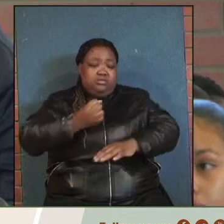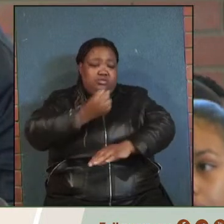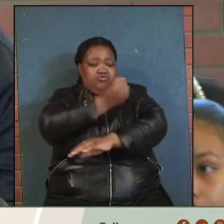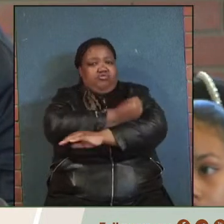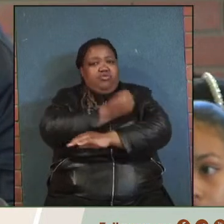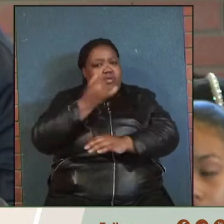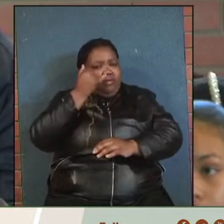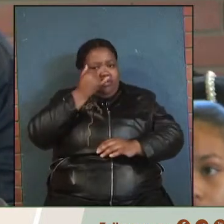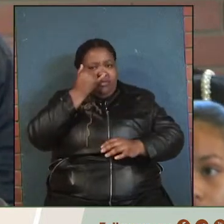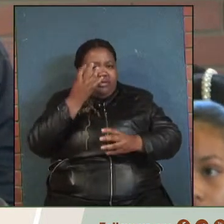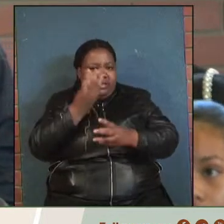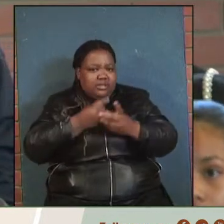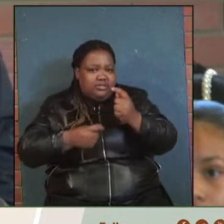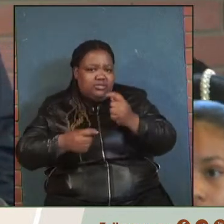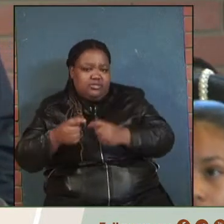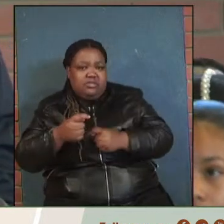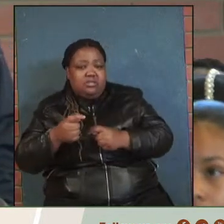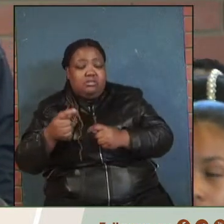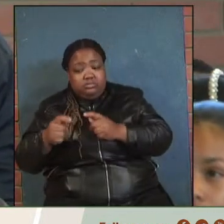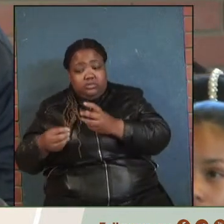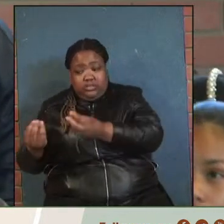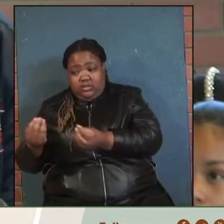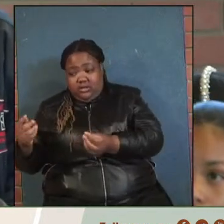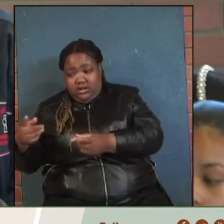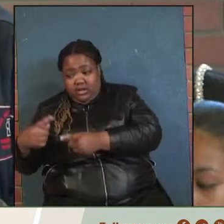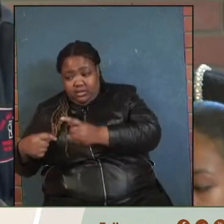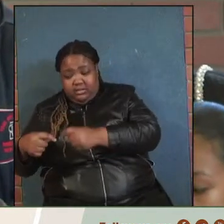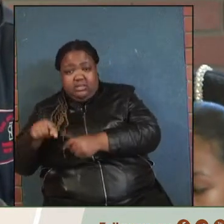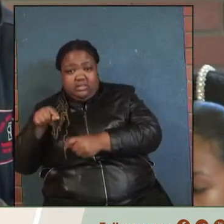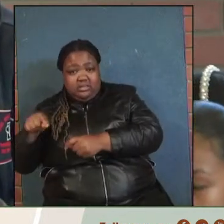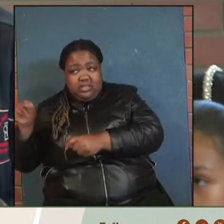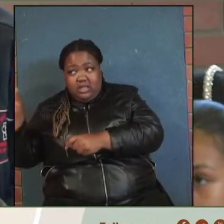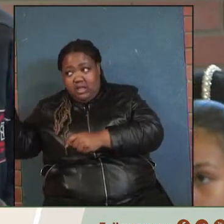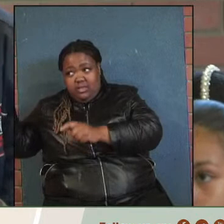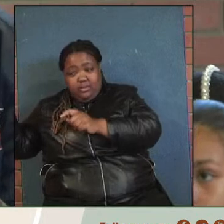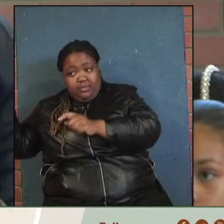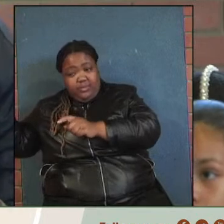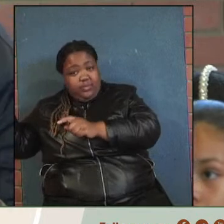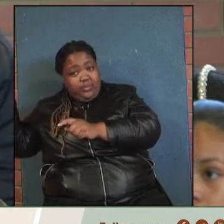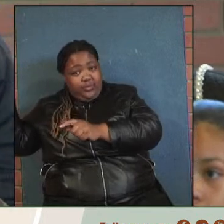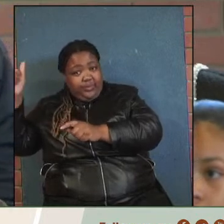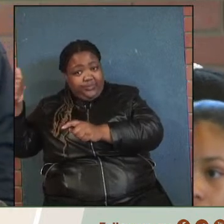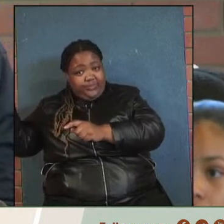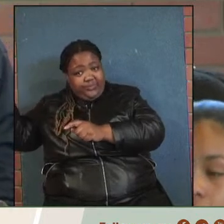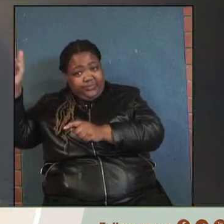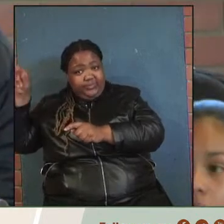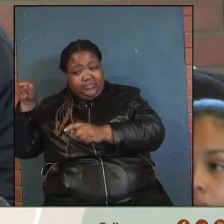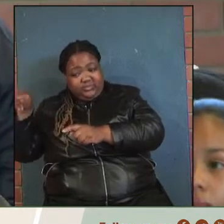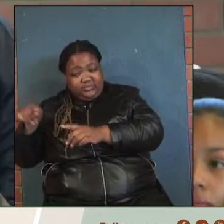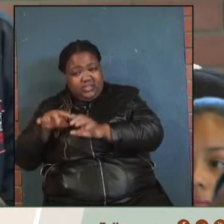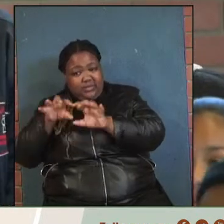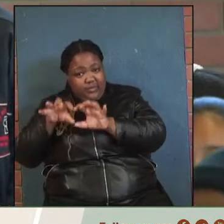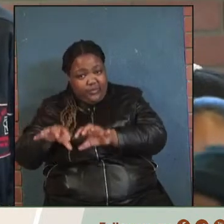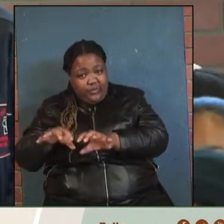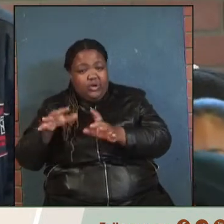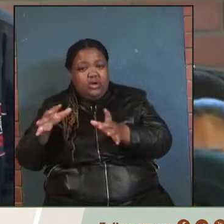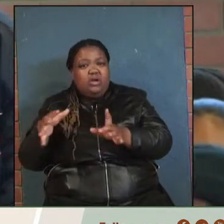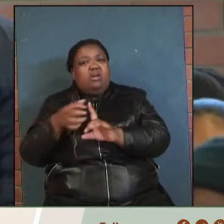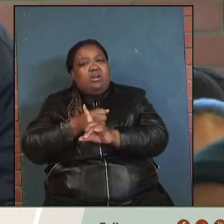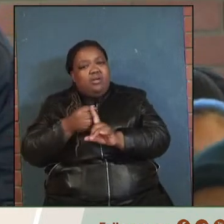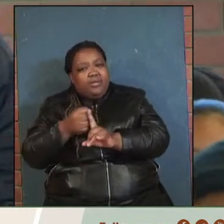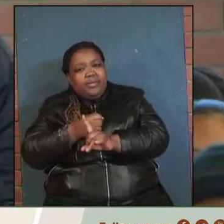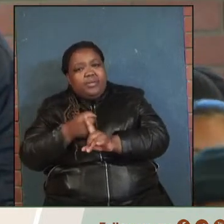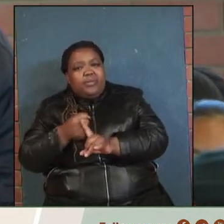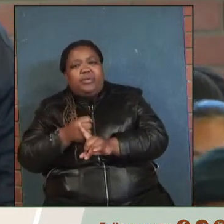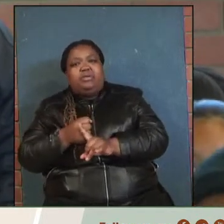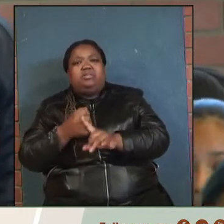are being forced by the people they live in. And they are going through the abuse whereby they are being beaten, forced, or punished in order to be